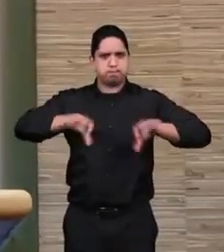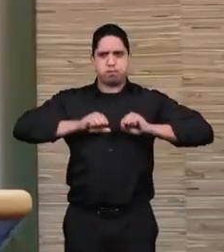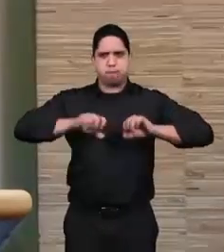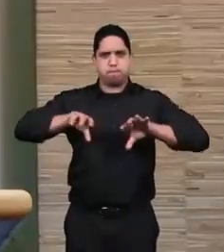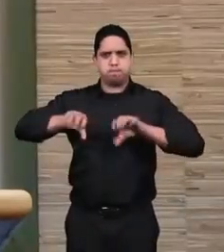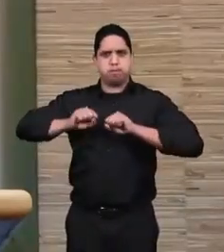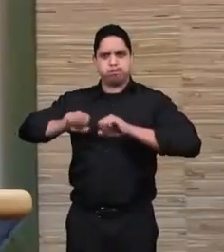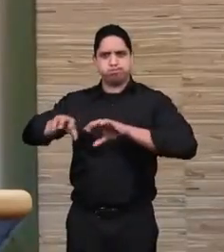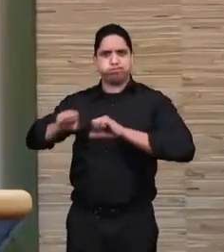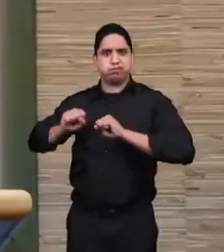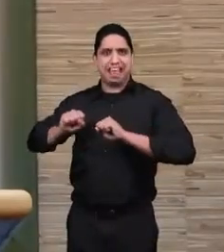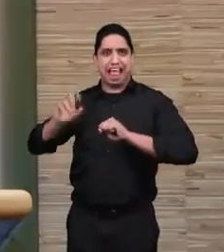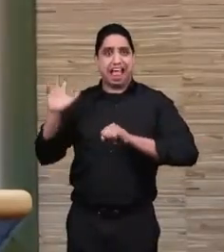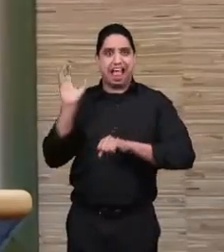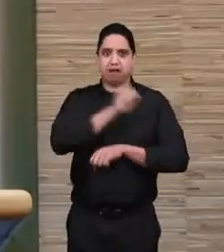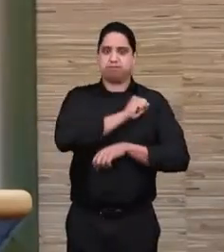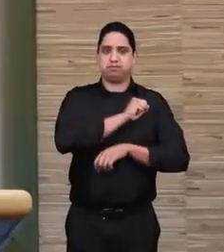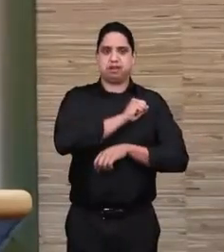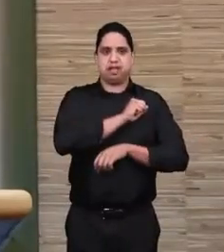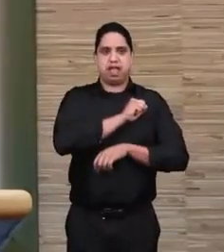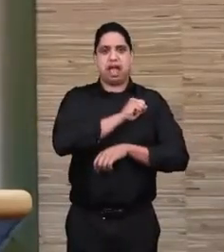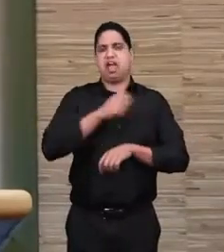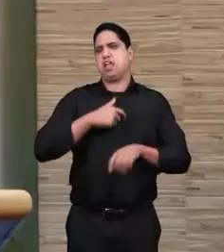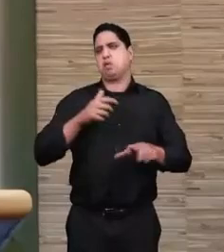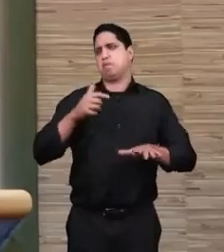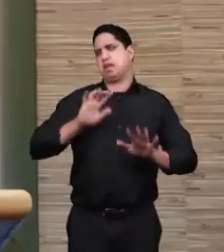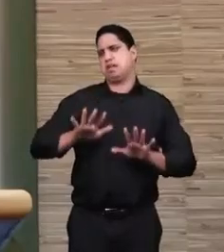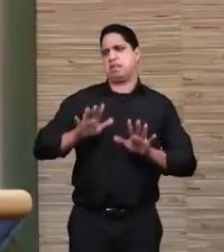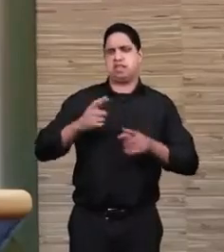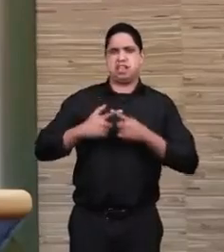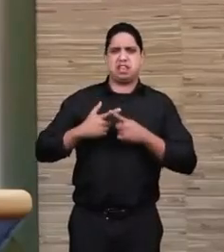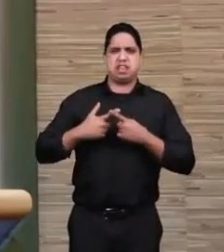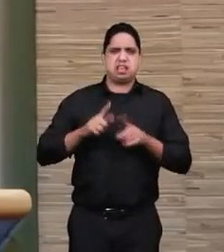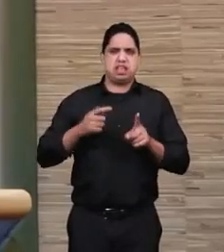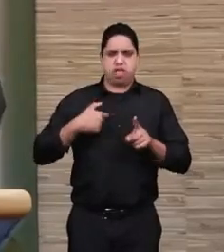No matter how much people pay attention